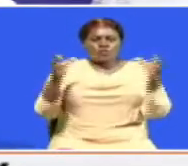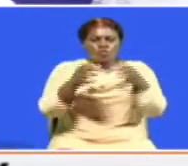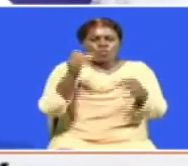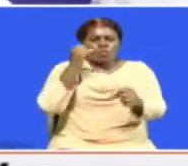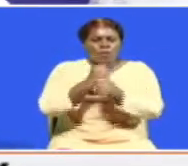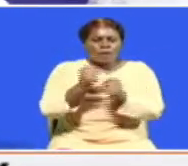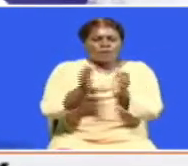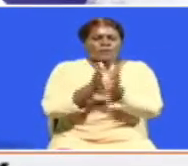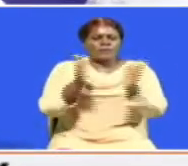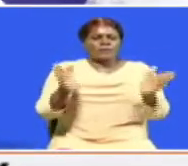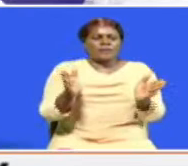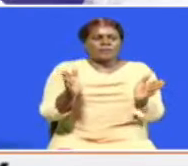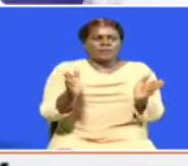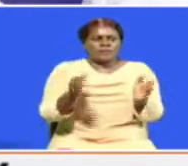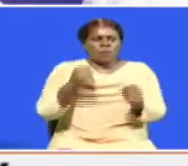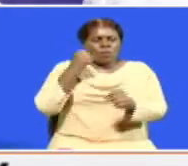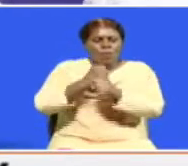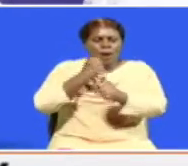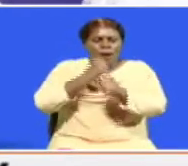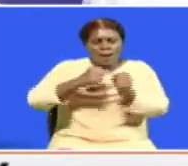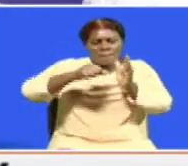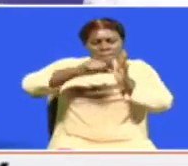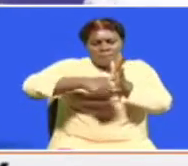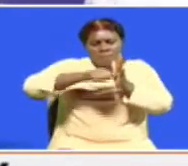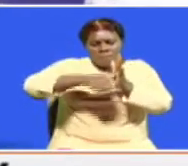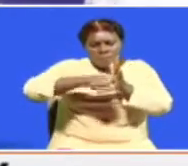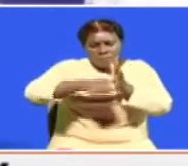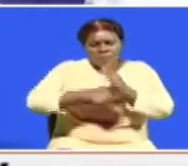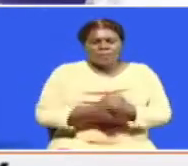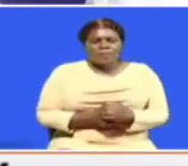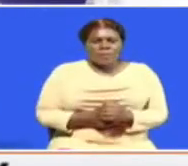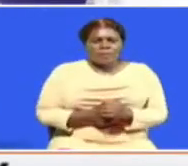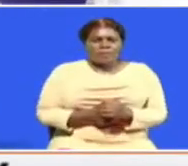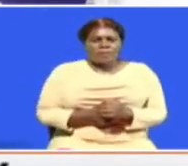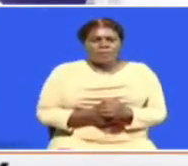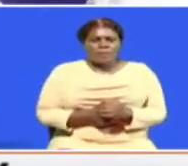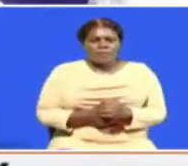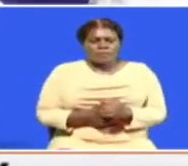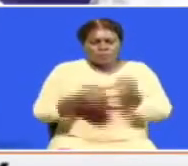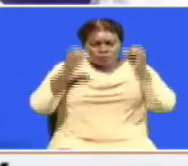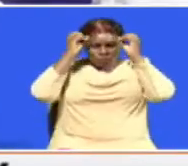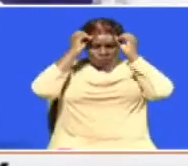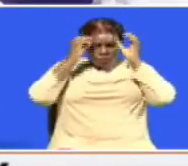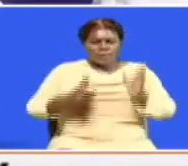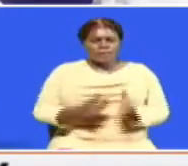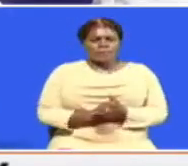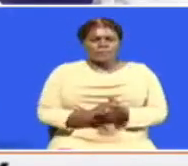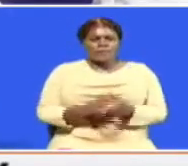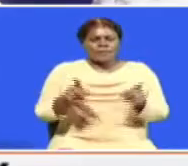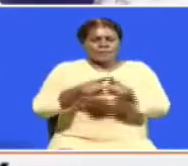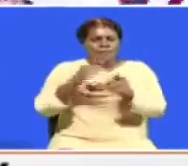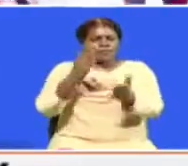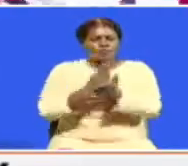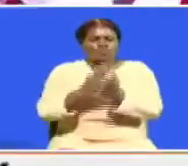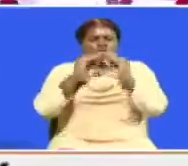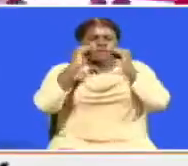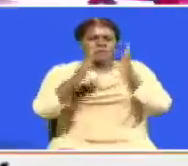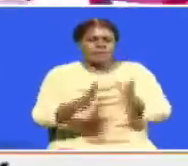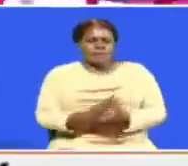and generally very, very hard work from the students and definitely the